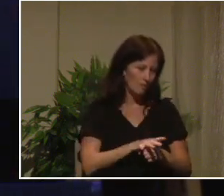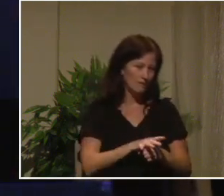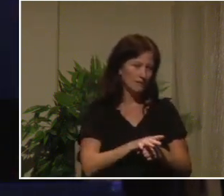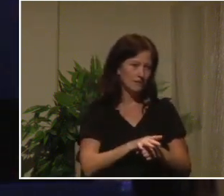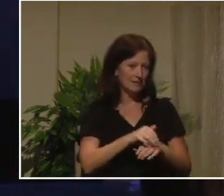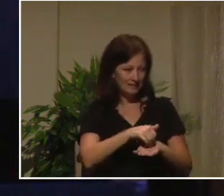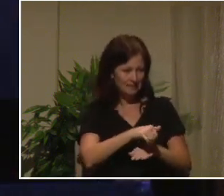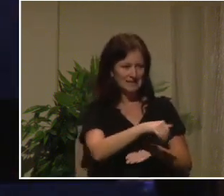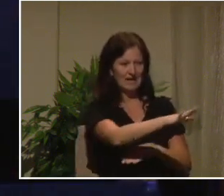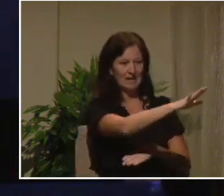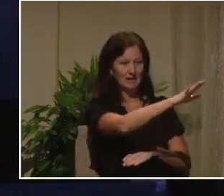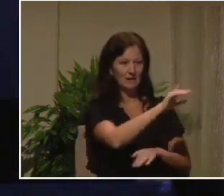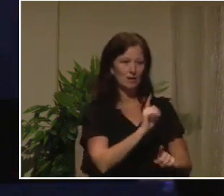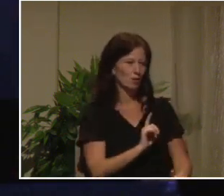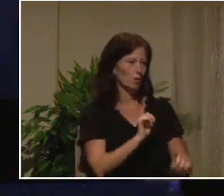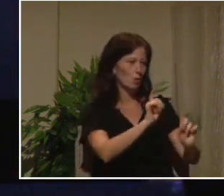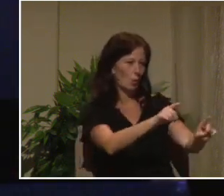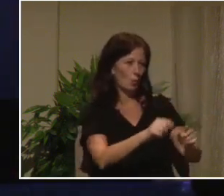my warnings."